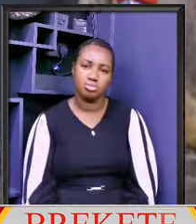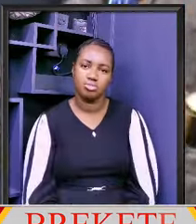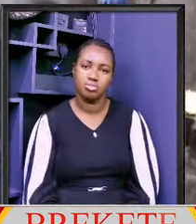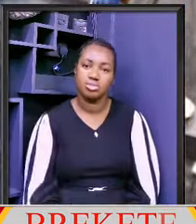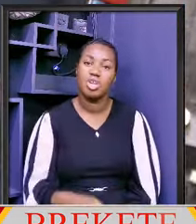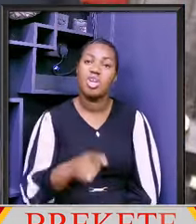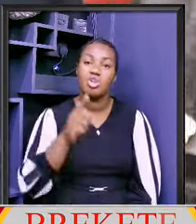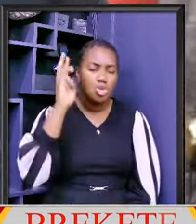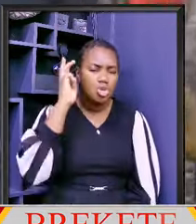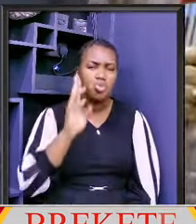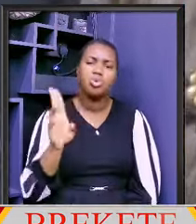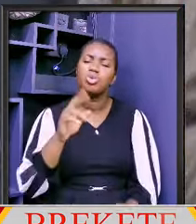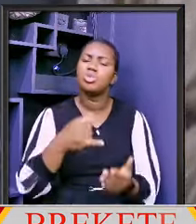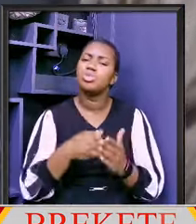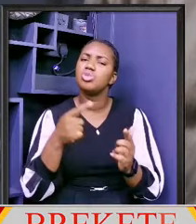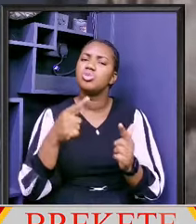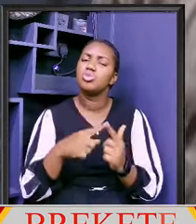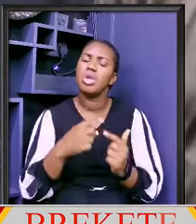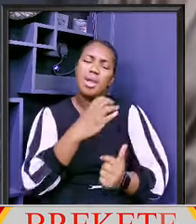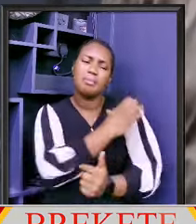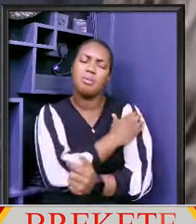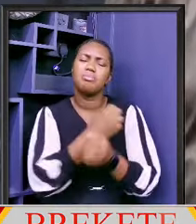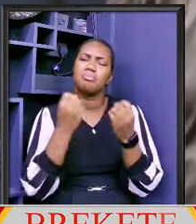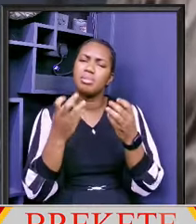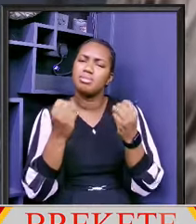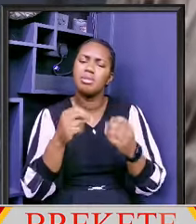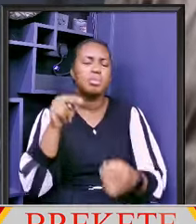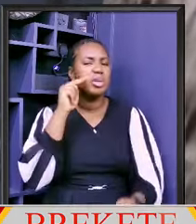You use it to empower a lot of Nigerians. No.